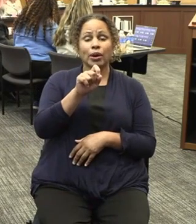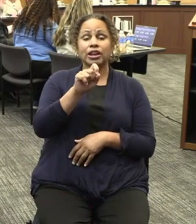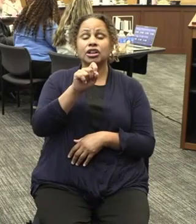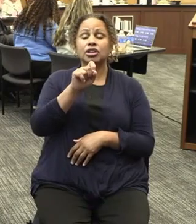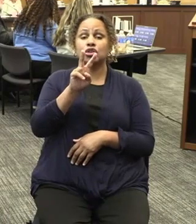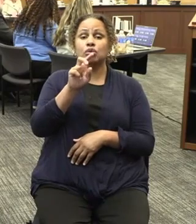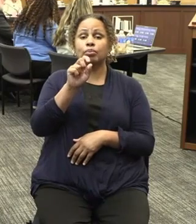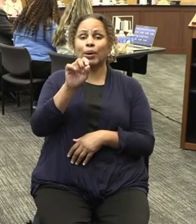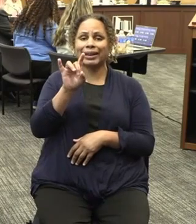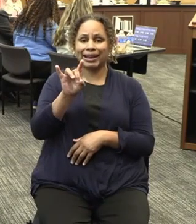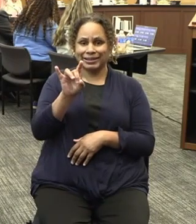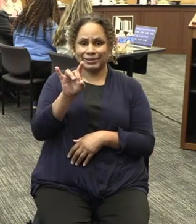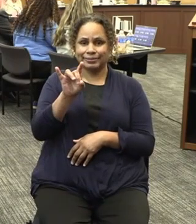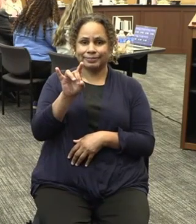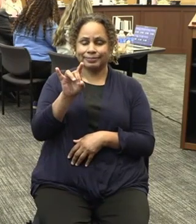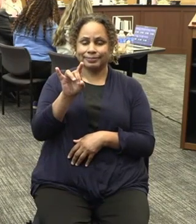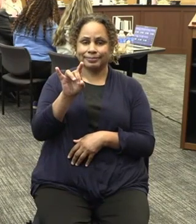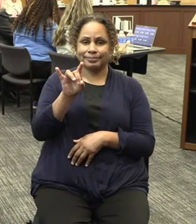3.2.8. Oh, got it.